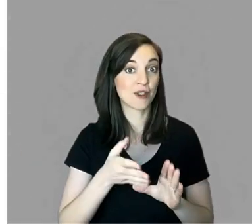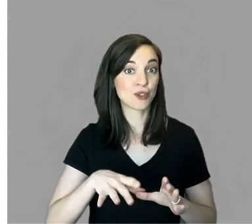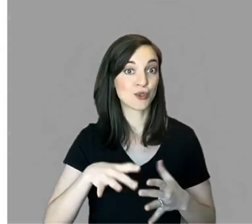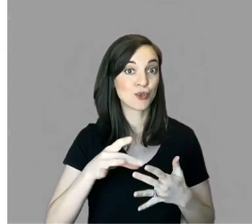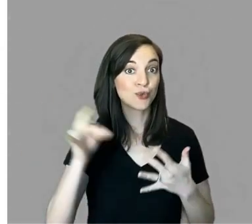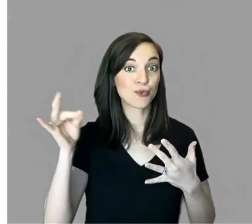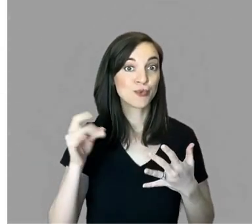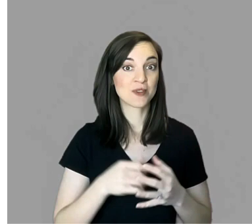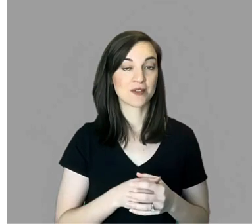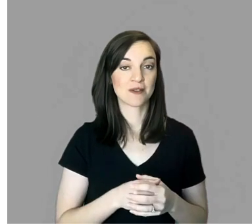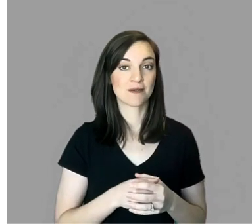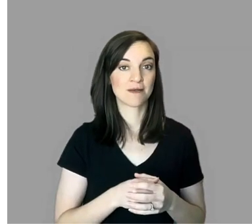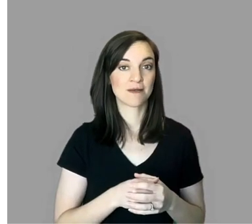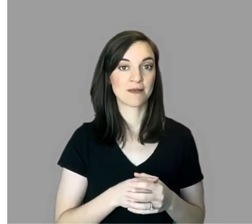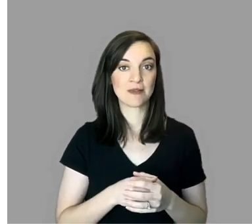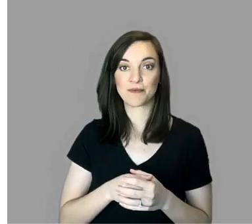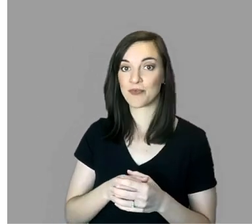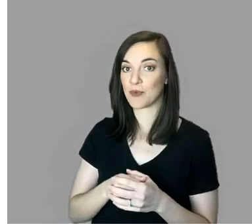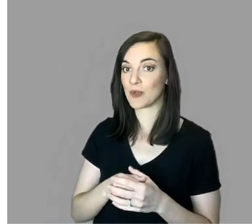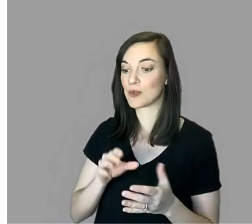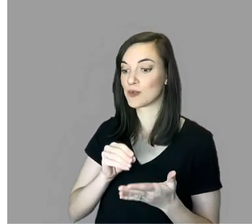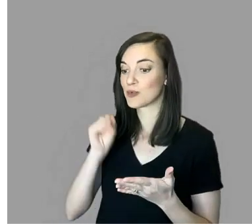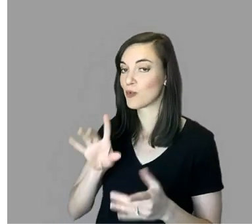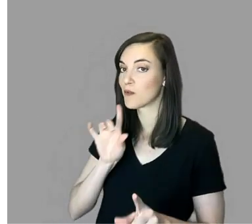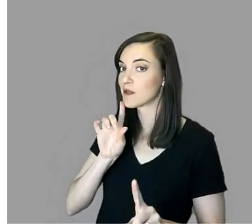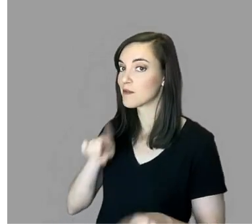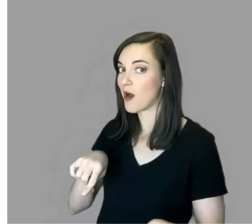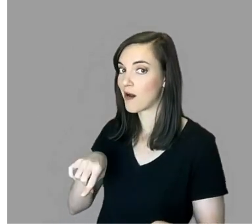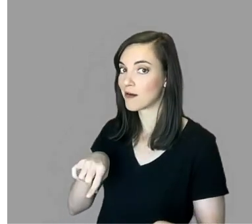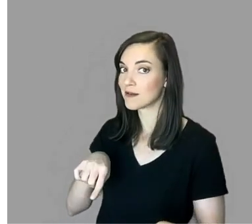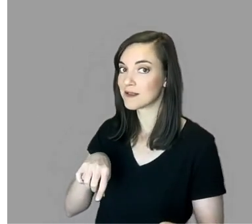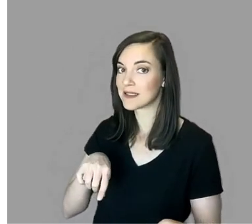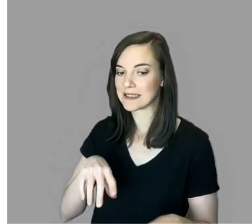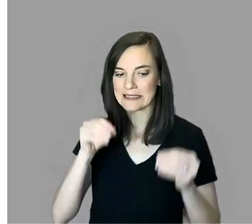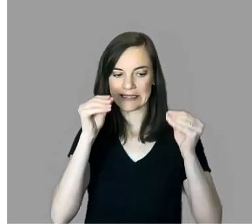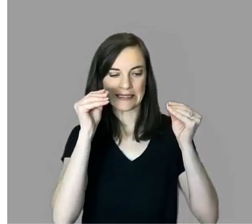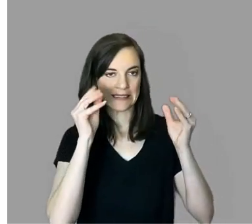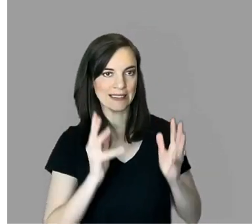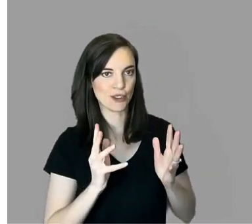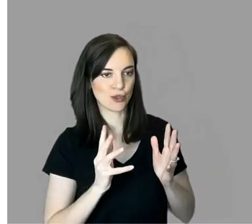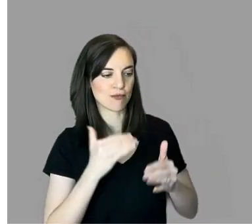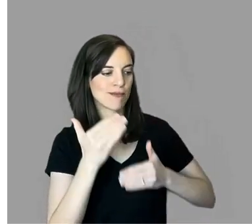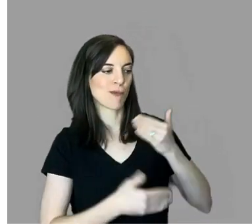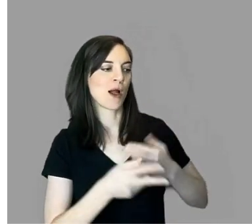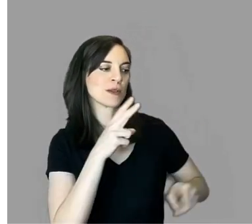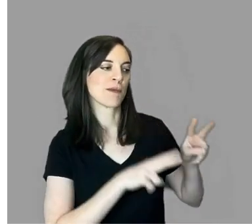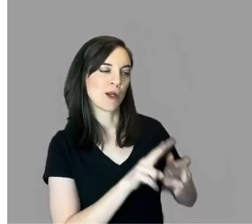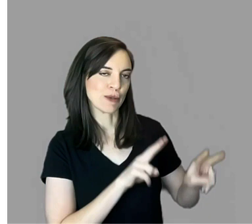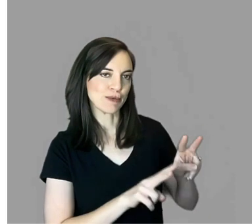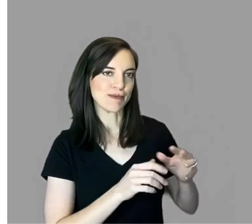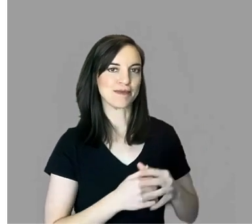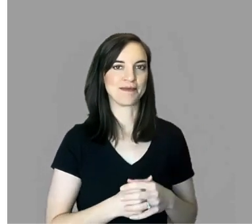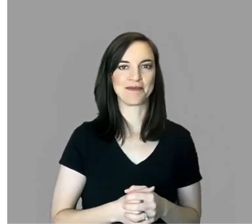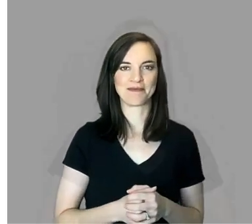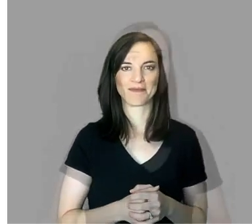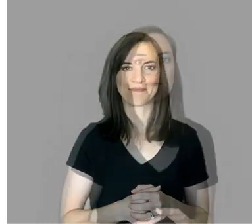The last step in the cycle is to progress monitor the response to the intervention that you chose.